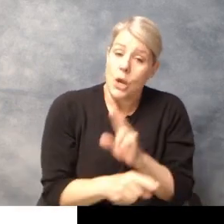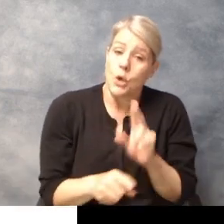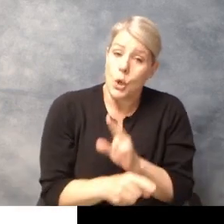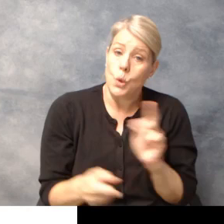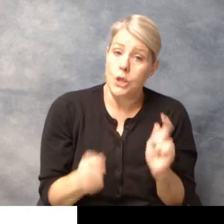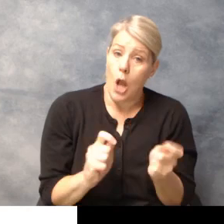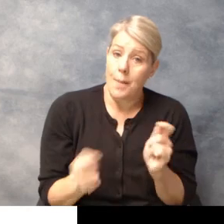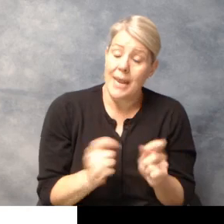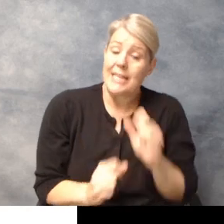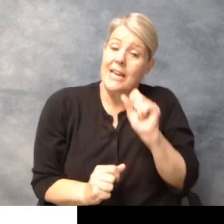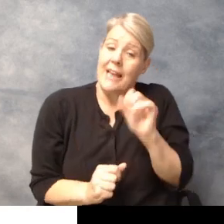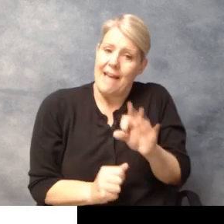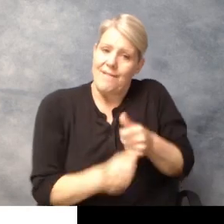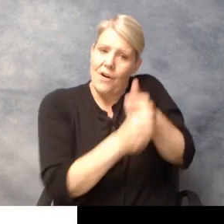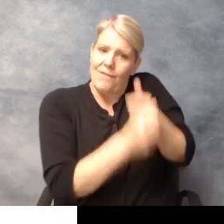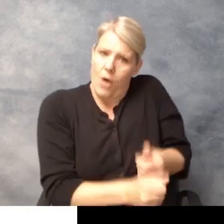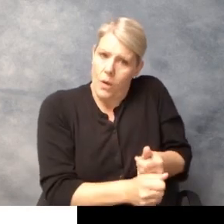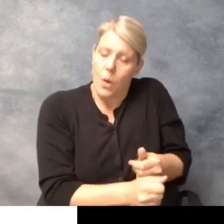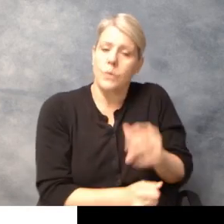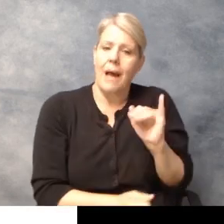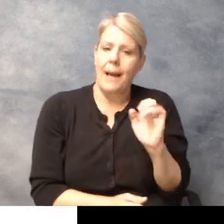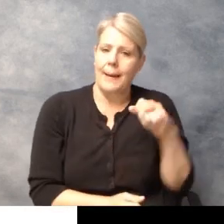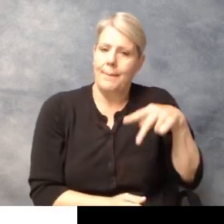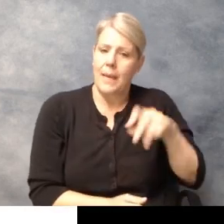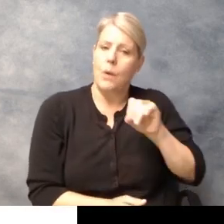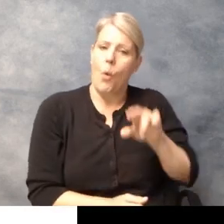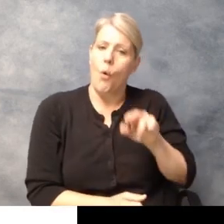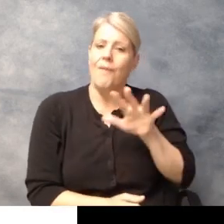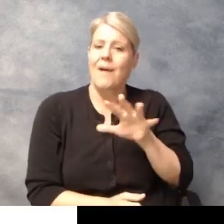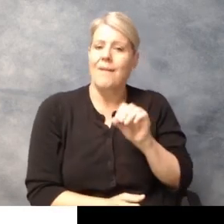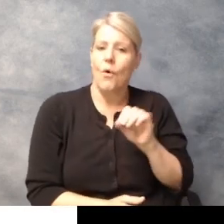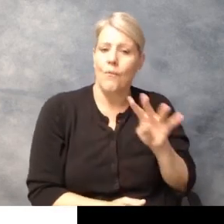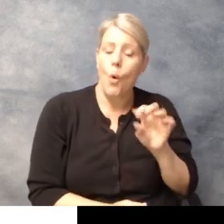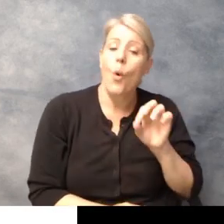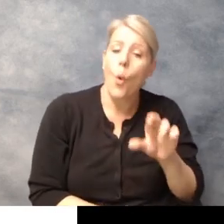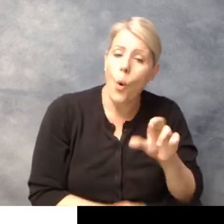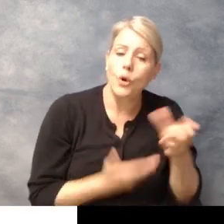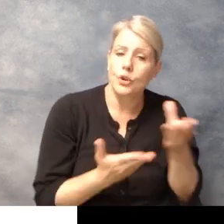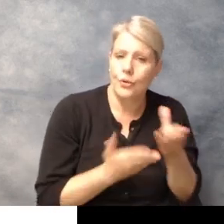IEP, 504 plan, or program service plan.